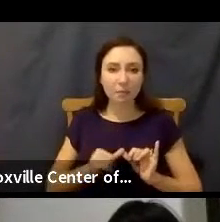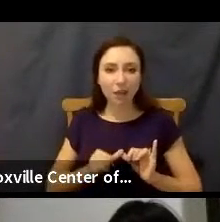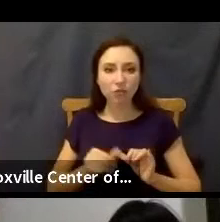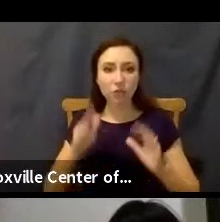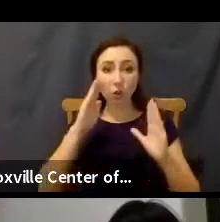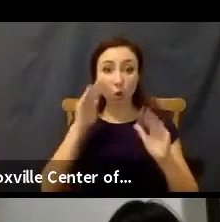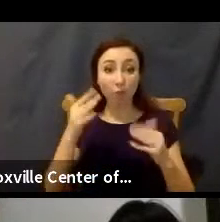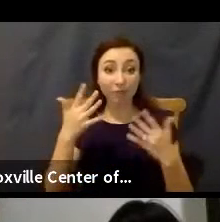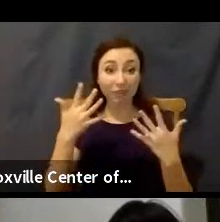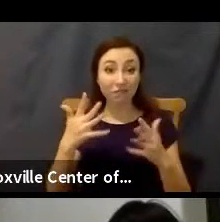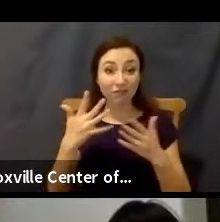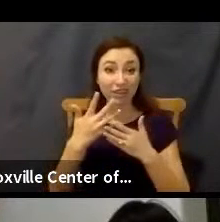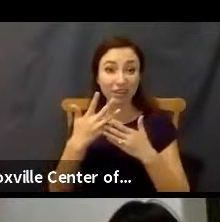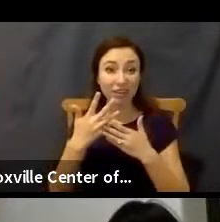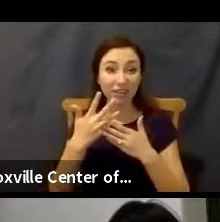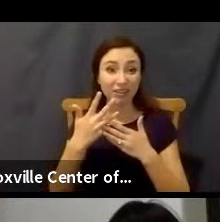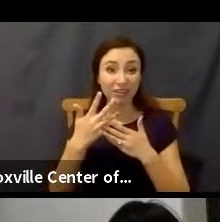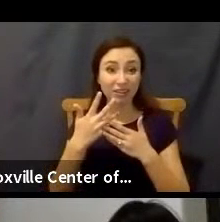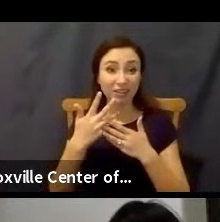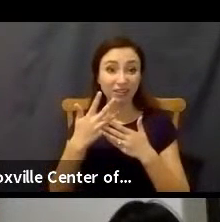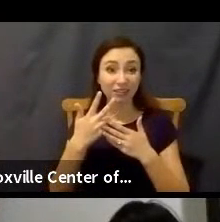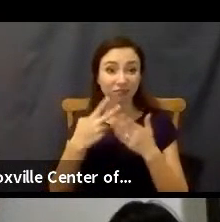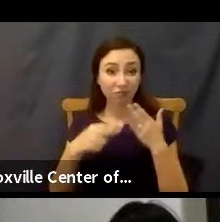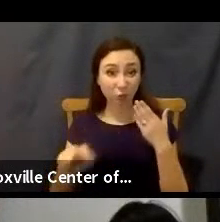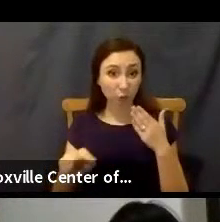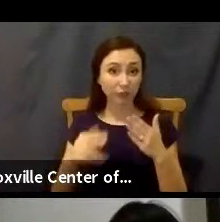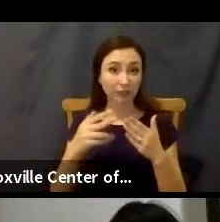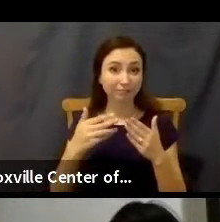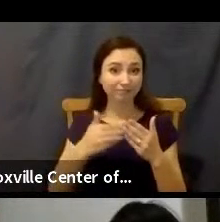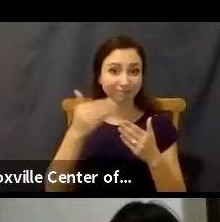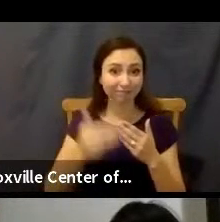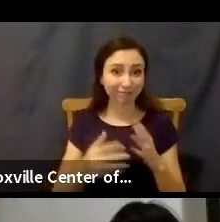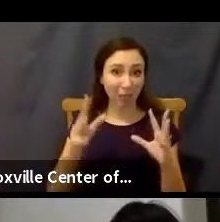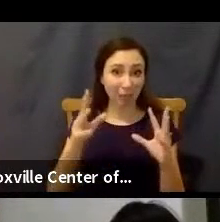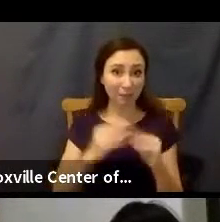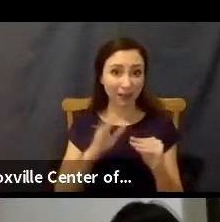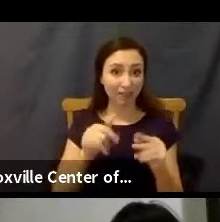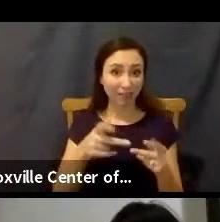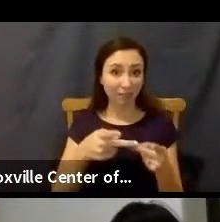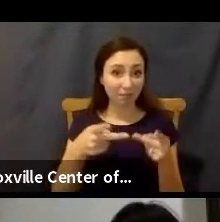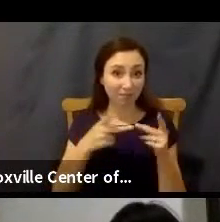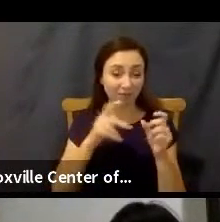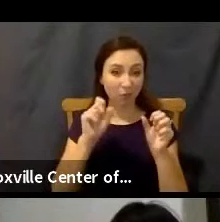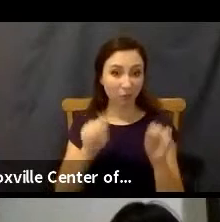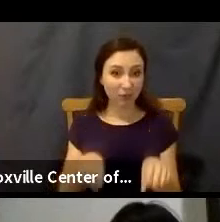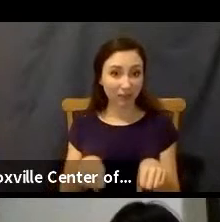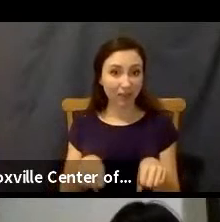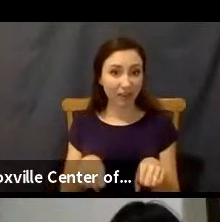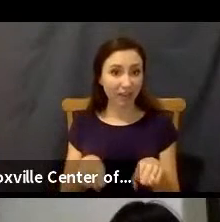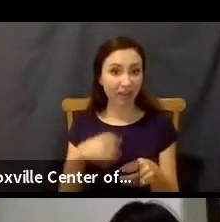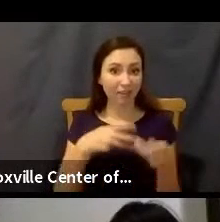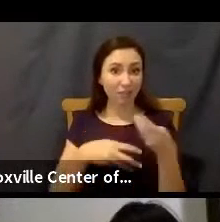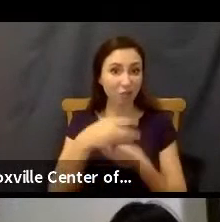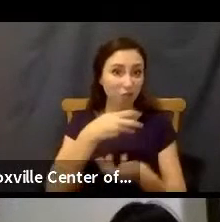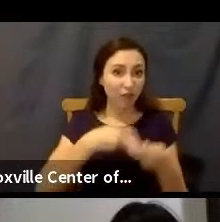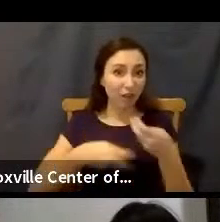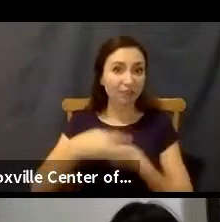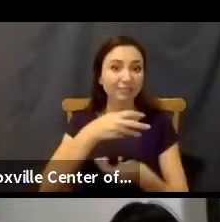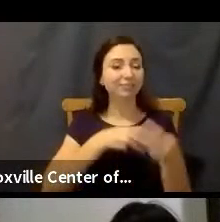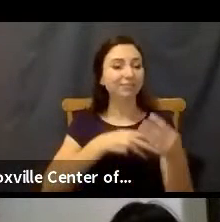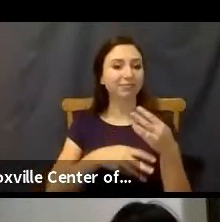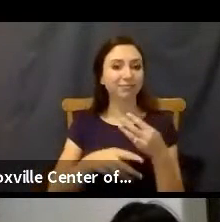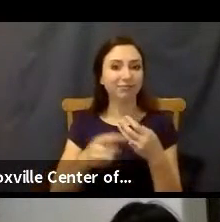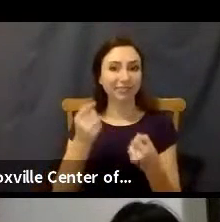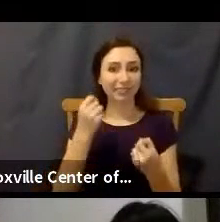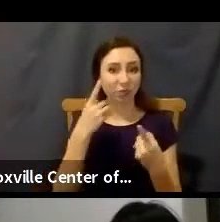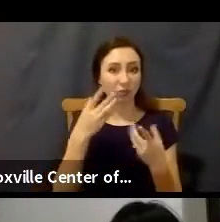be done with those, Dr. Buchanan, at the next meeting, is that a place where we can interact back and forth, understanding it's all